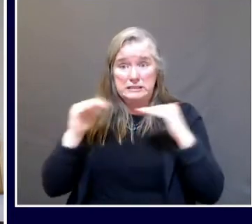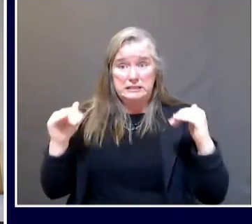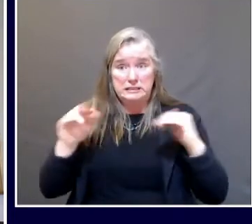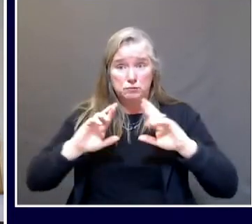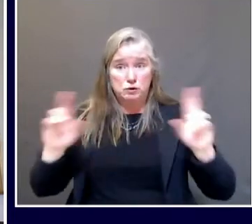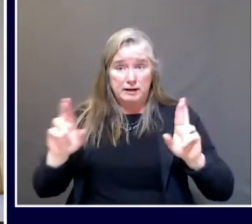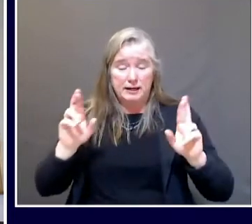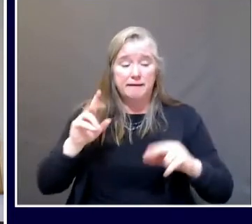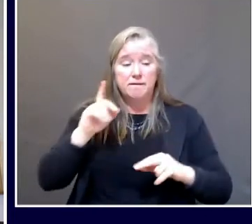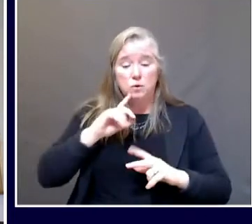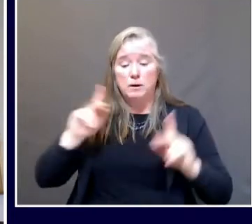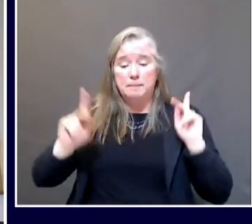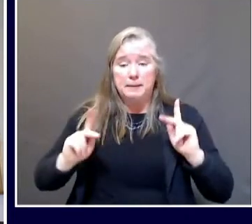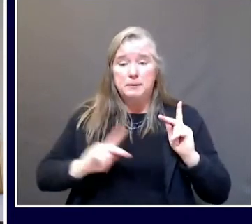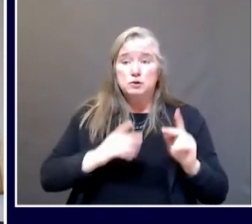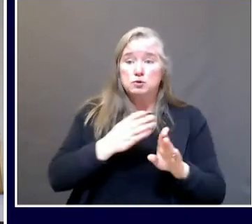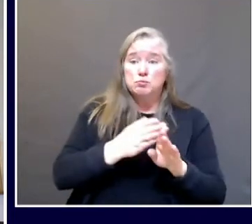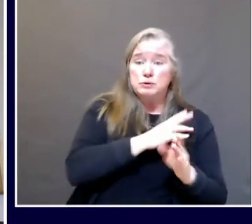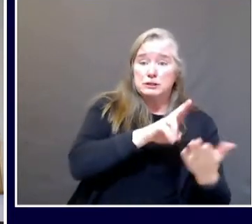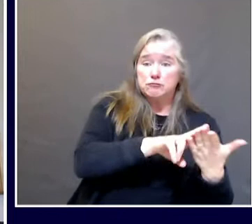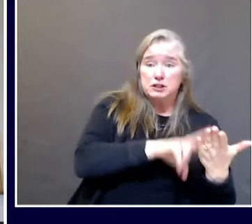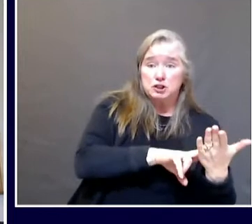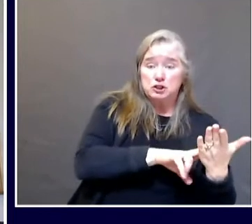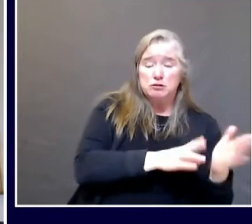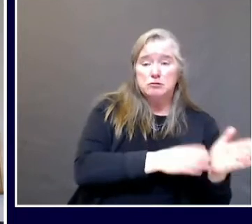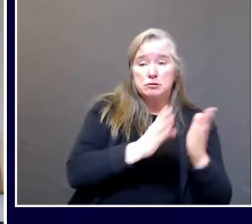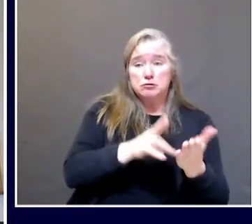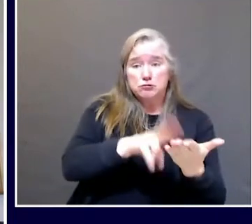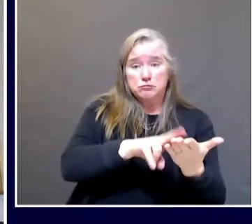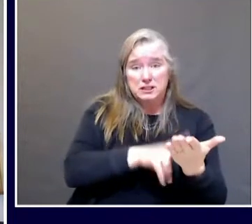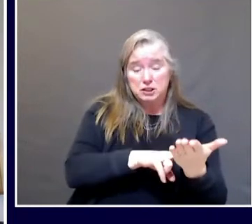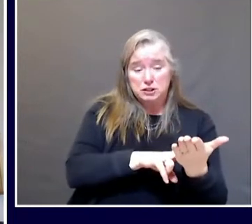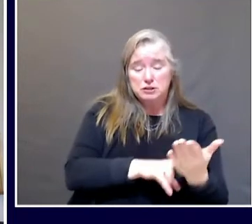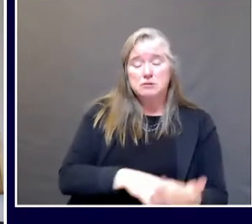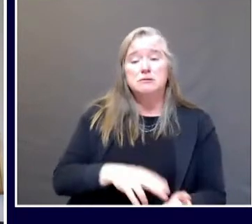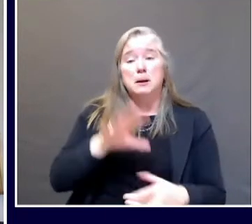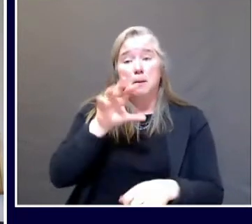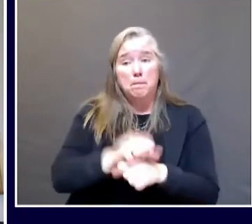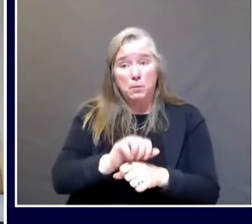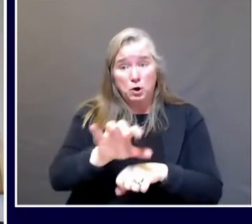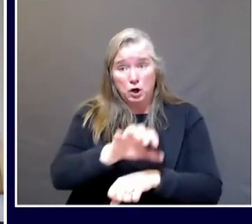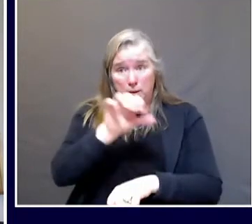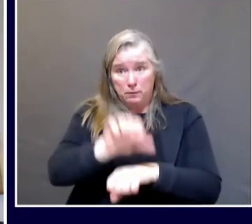pre-register, register, schedule, plan, consent, get vaccinated, follow